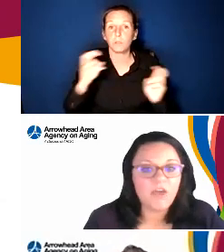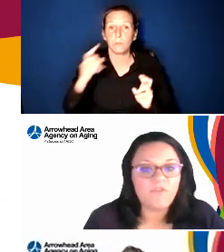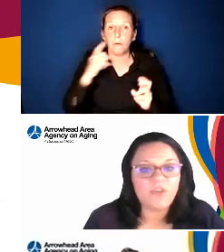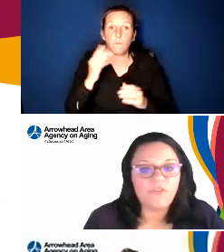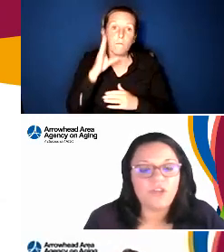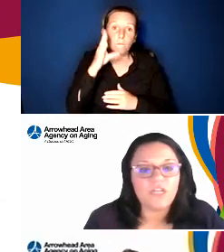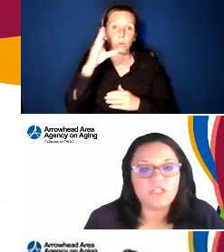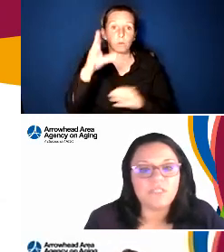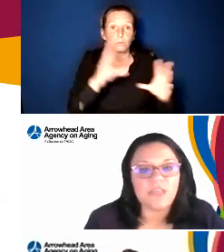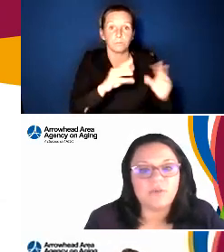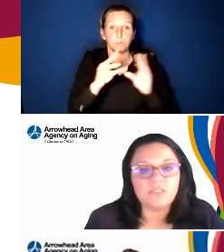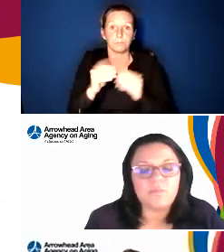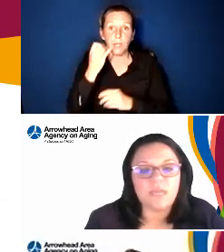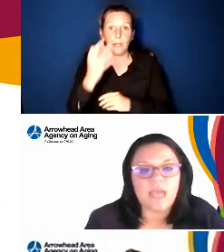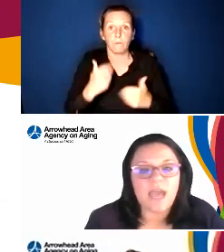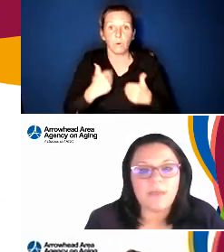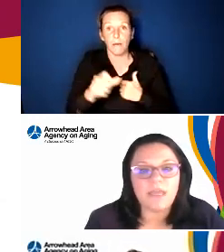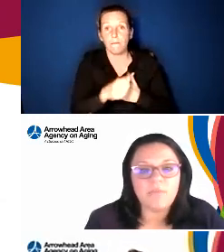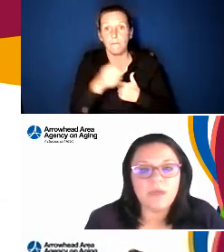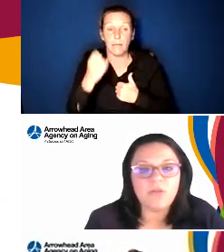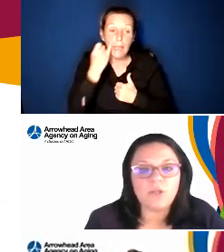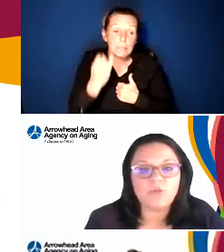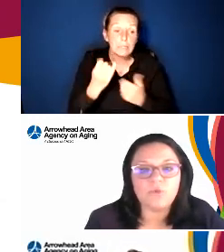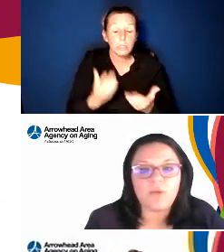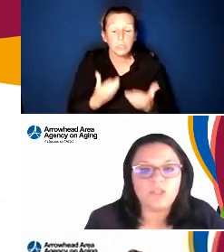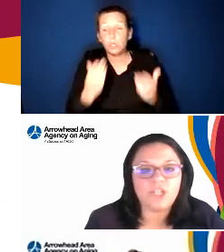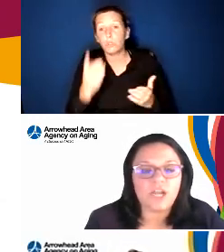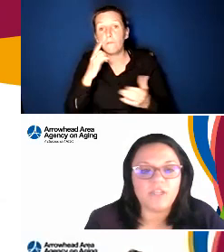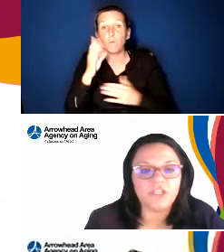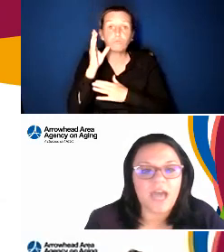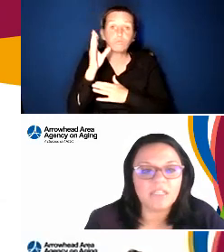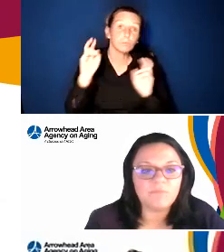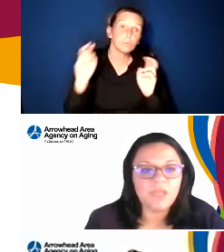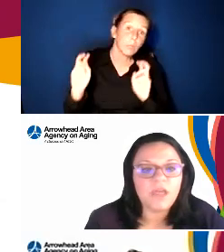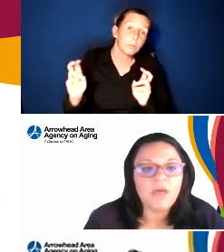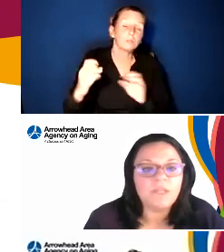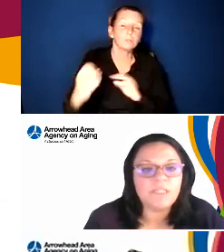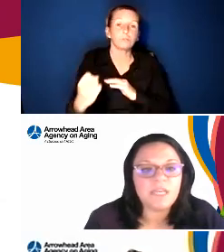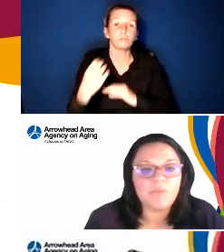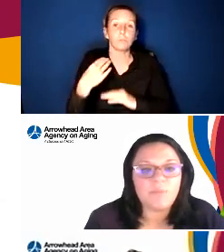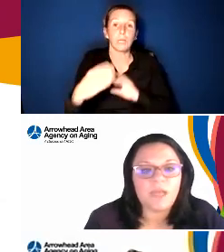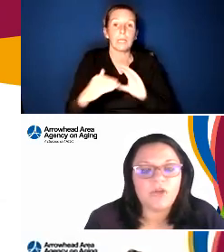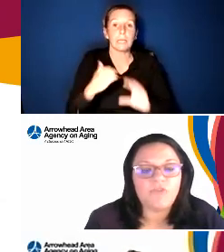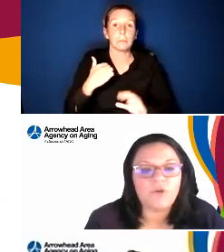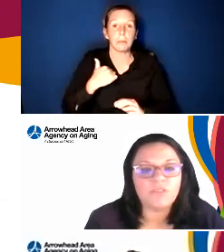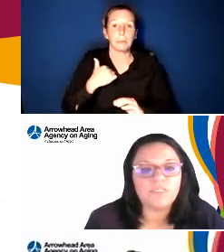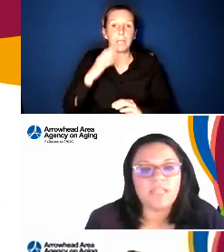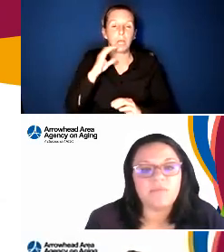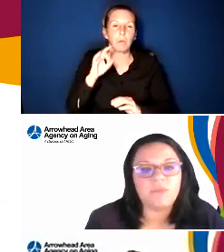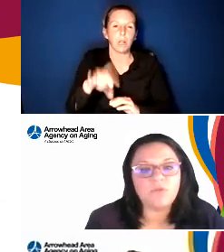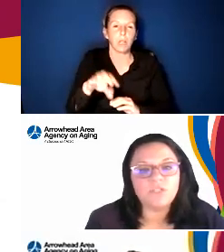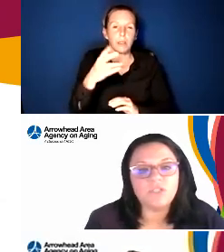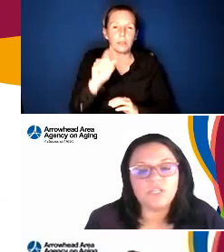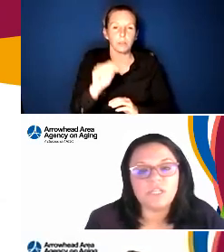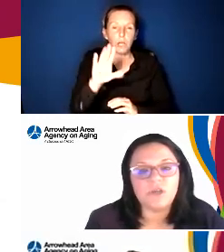speakers, feel free to send those to me at my email, which I will share in the chat. Please keep your microphone set